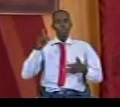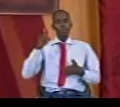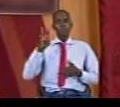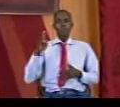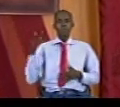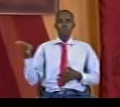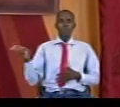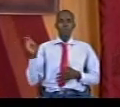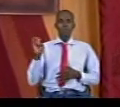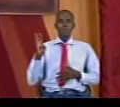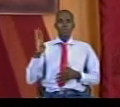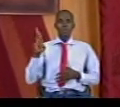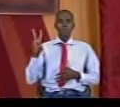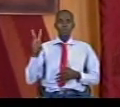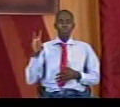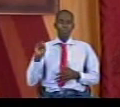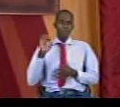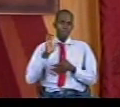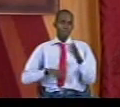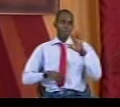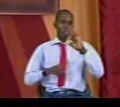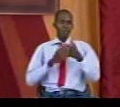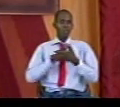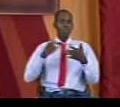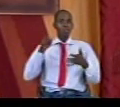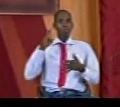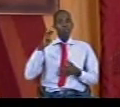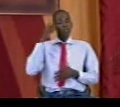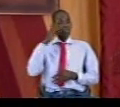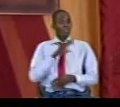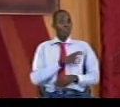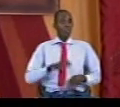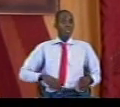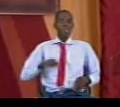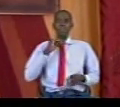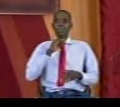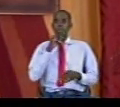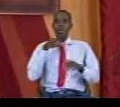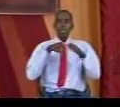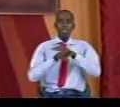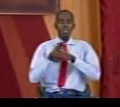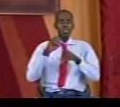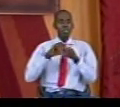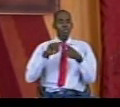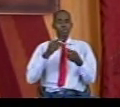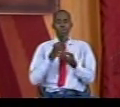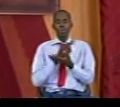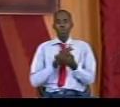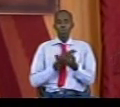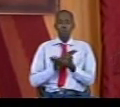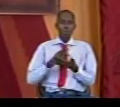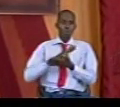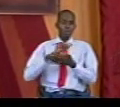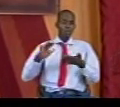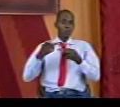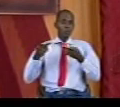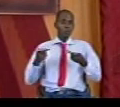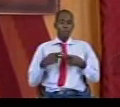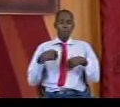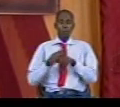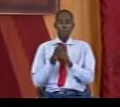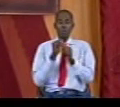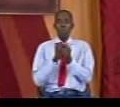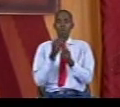9, verse 24. For Christ is not entered into the holy places made with hands, which